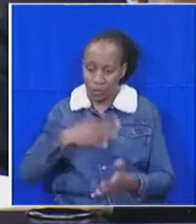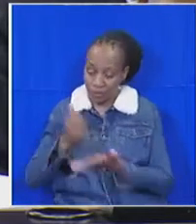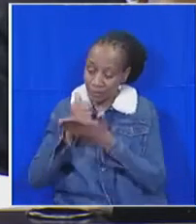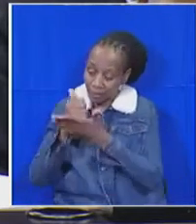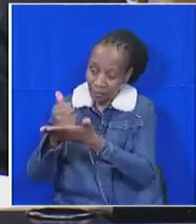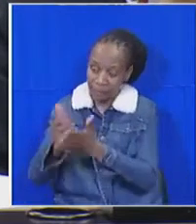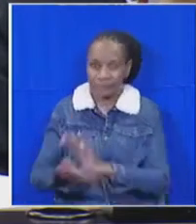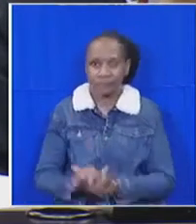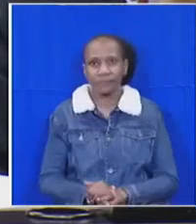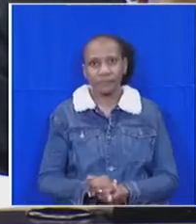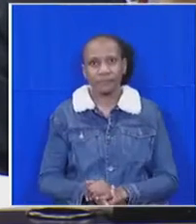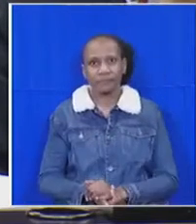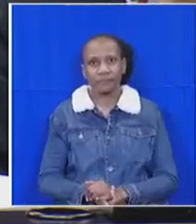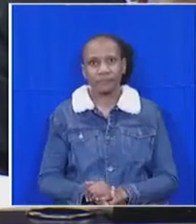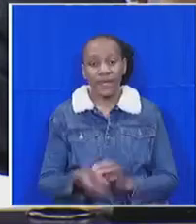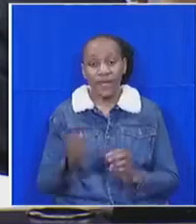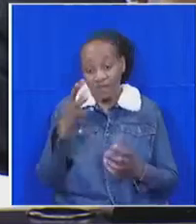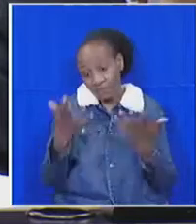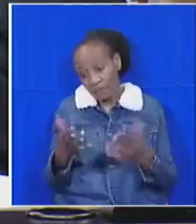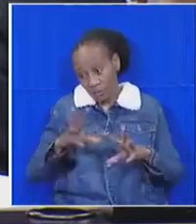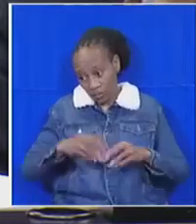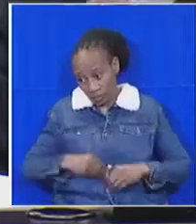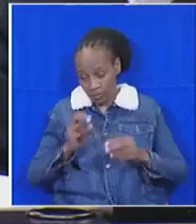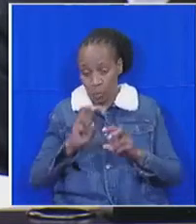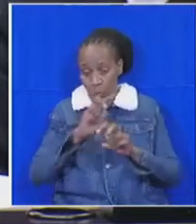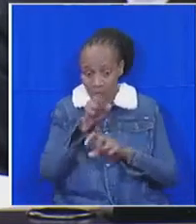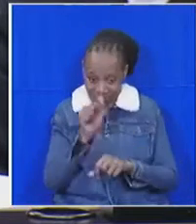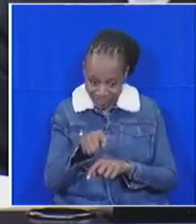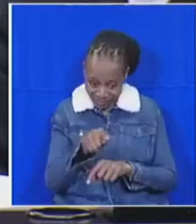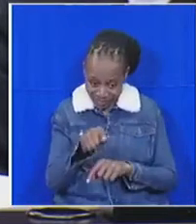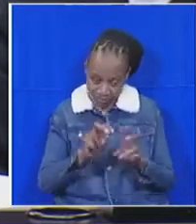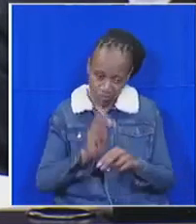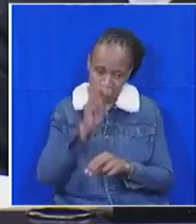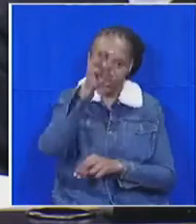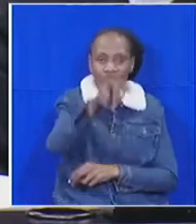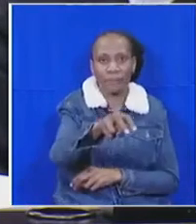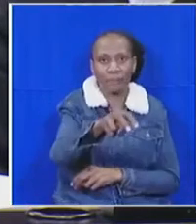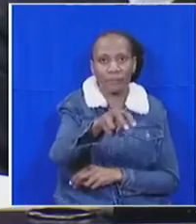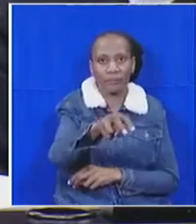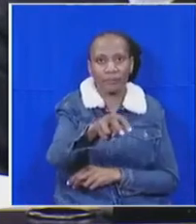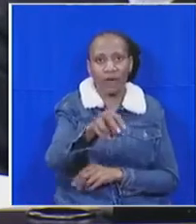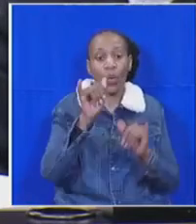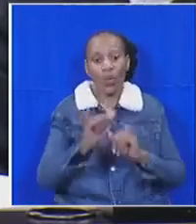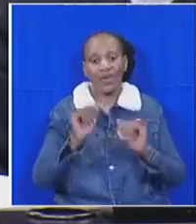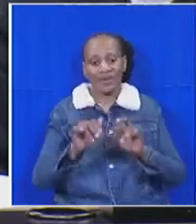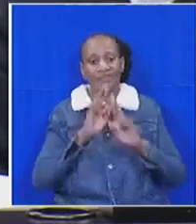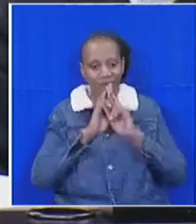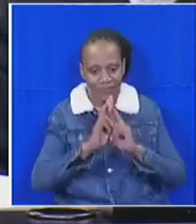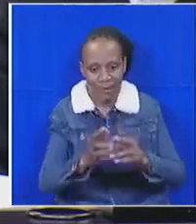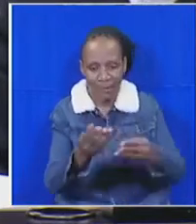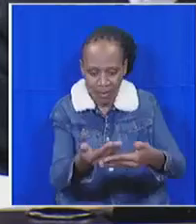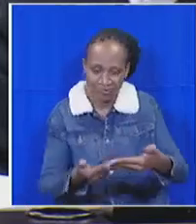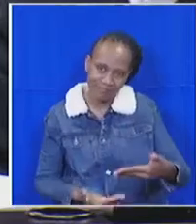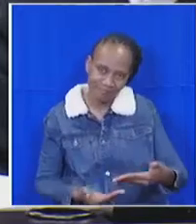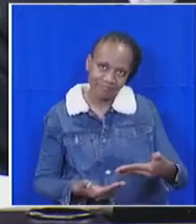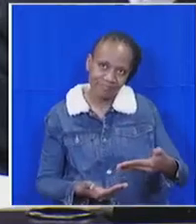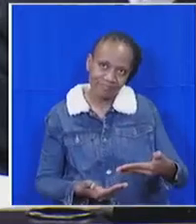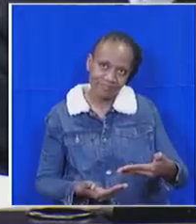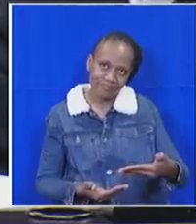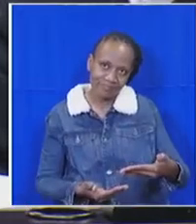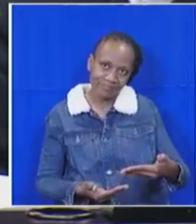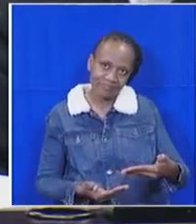The basis, if you jump the question, let's jump it until we get a report by